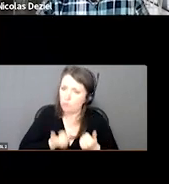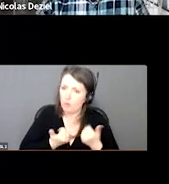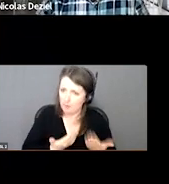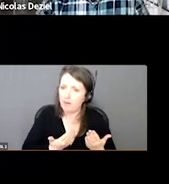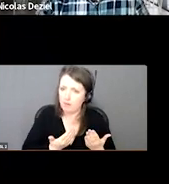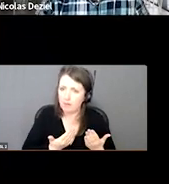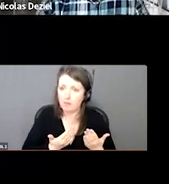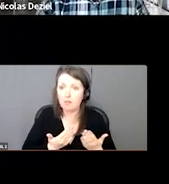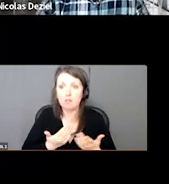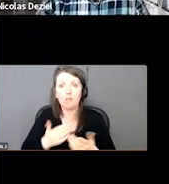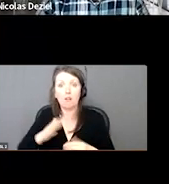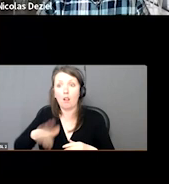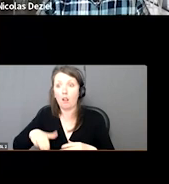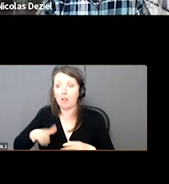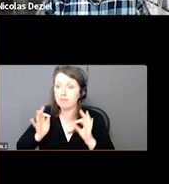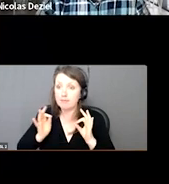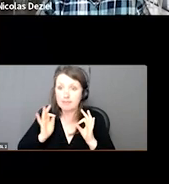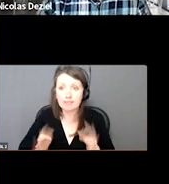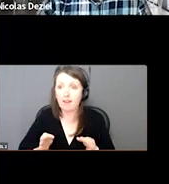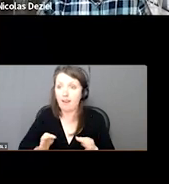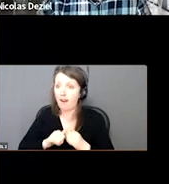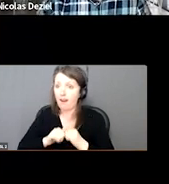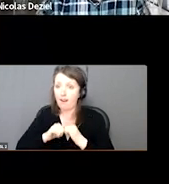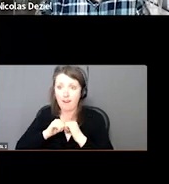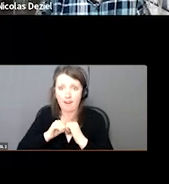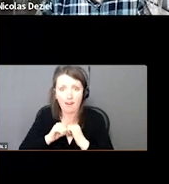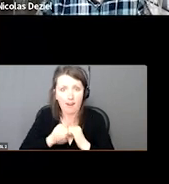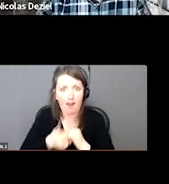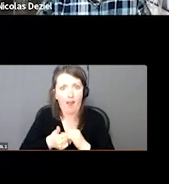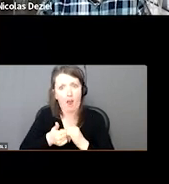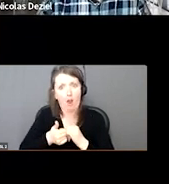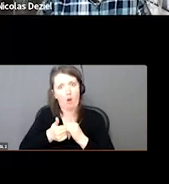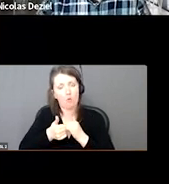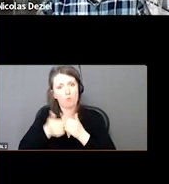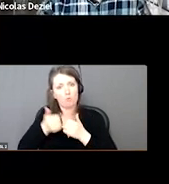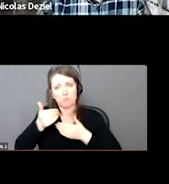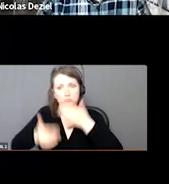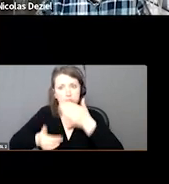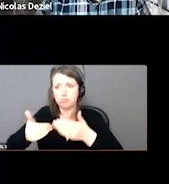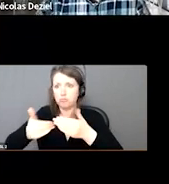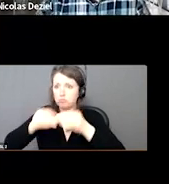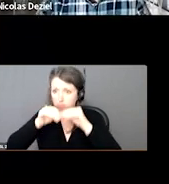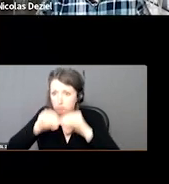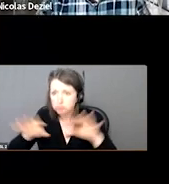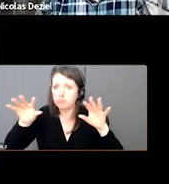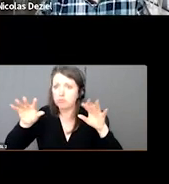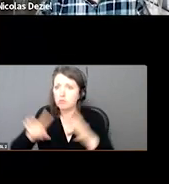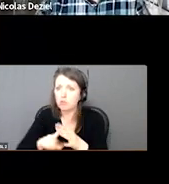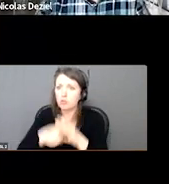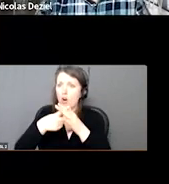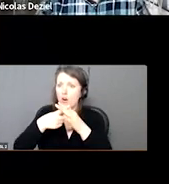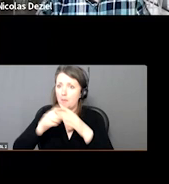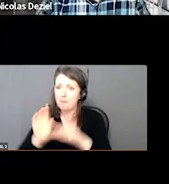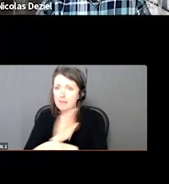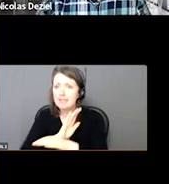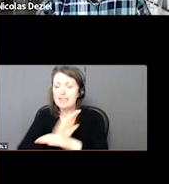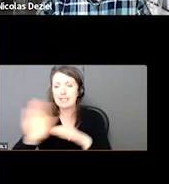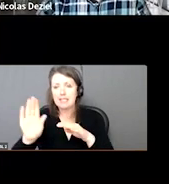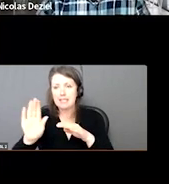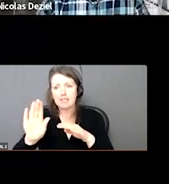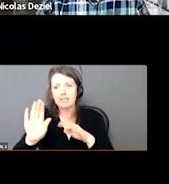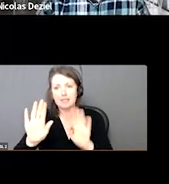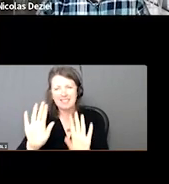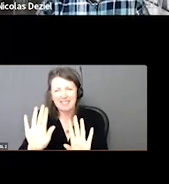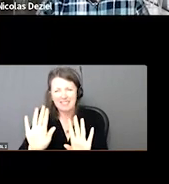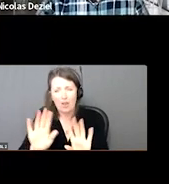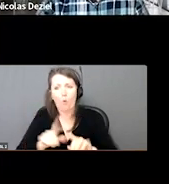disclosing publicly. If you want to disclose privately with your friends and partners and children, that's your